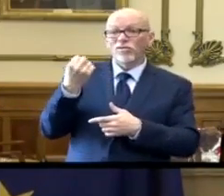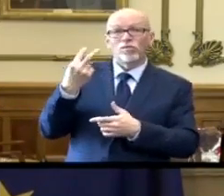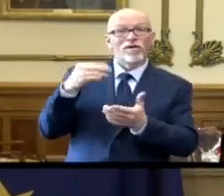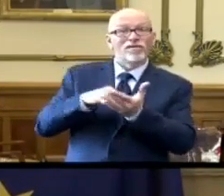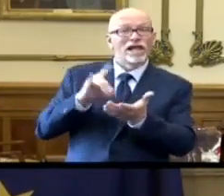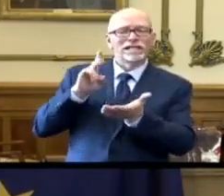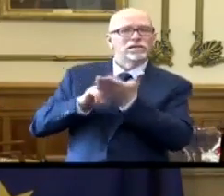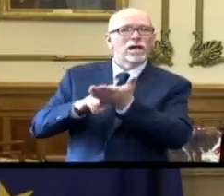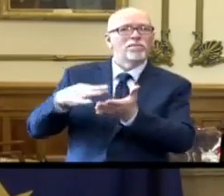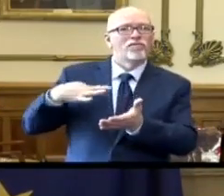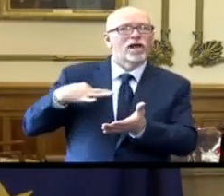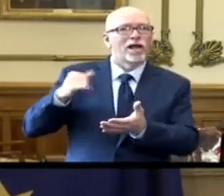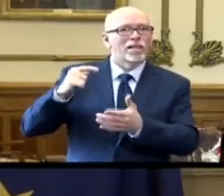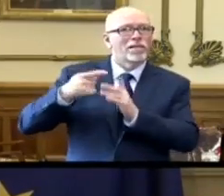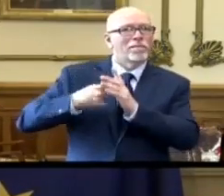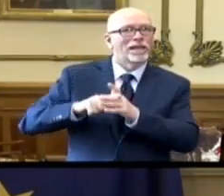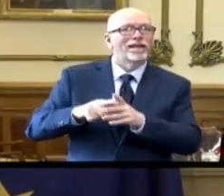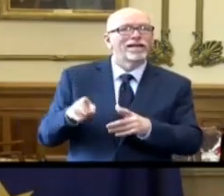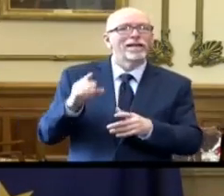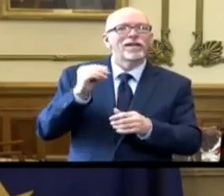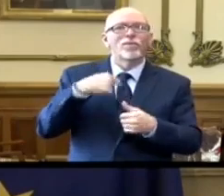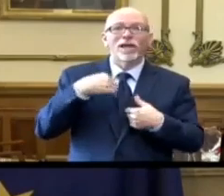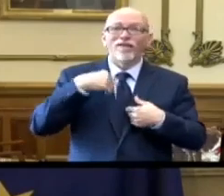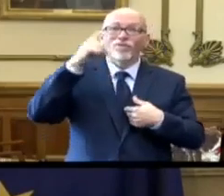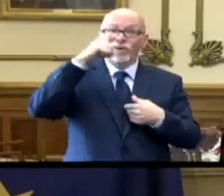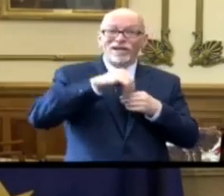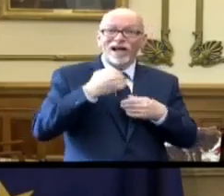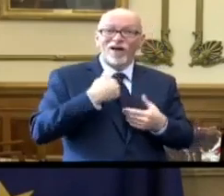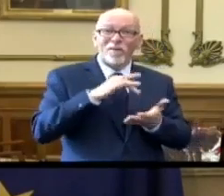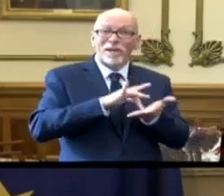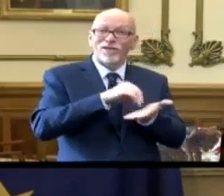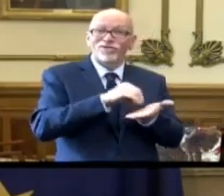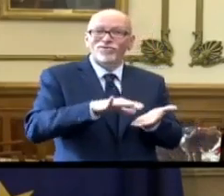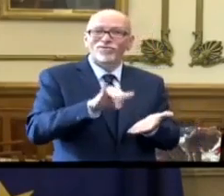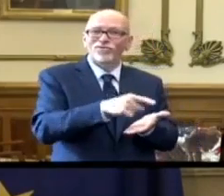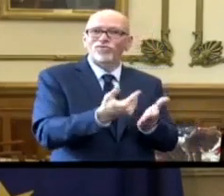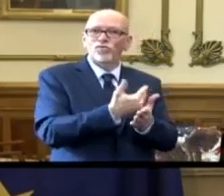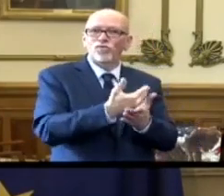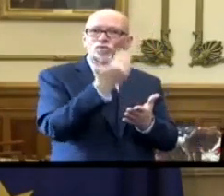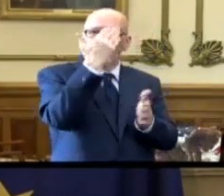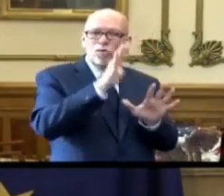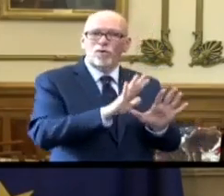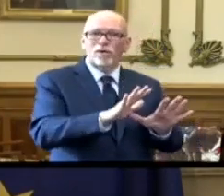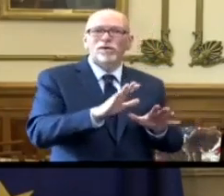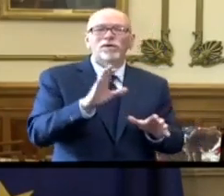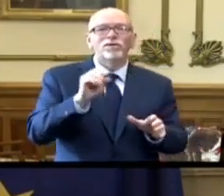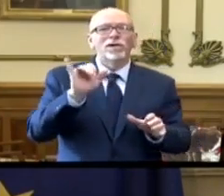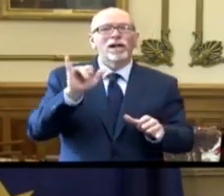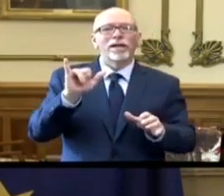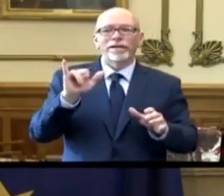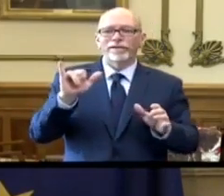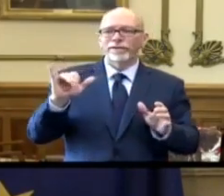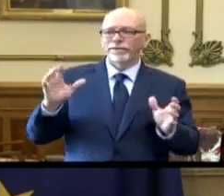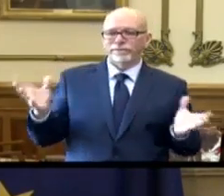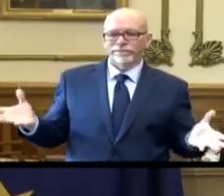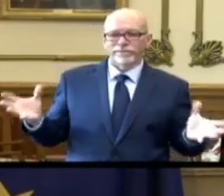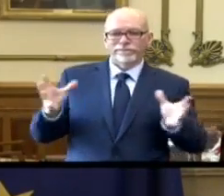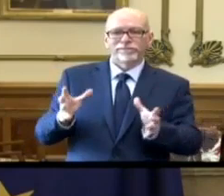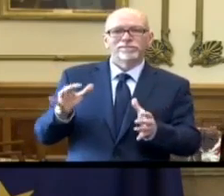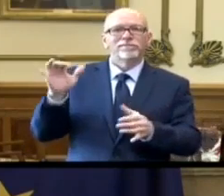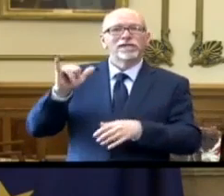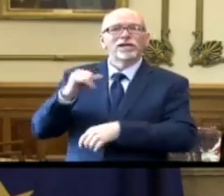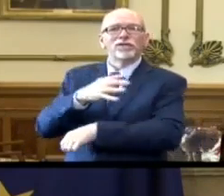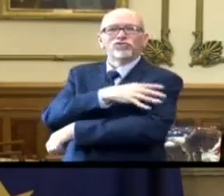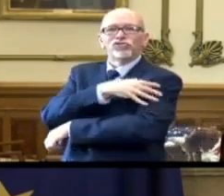a quickness. And there's also a lot of wisdom in our medical students. And so it's kind of like putting a 4-star